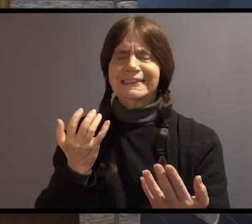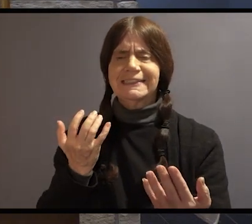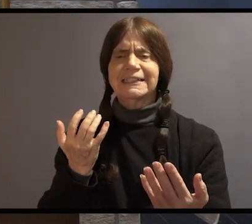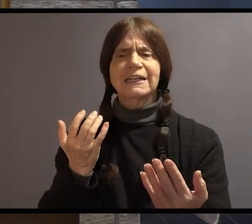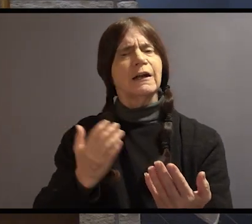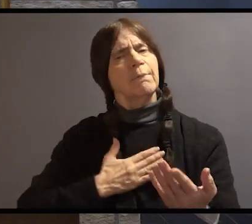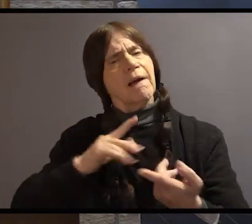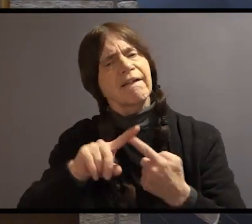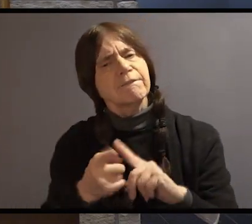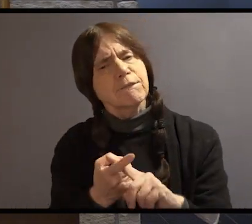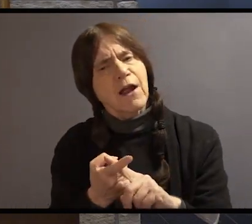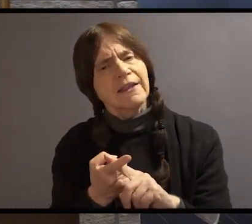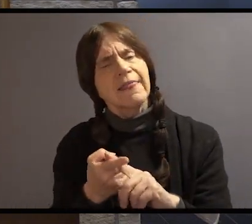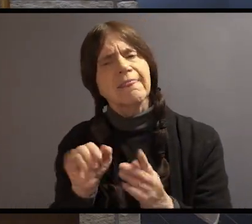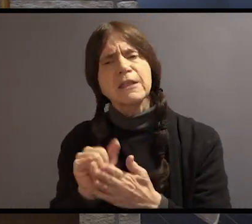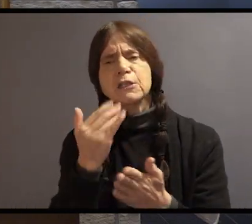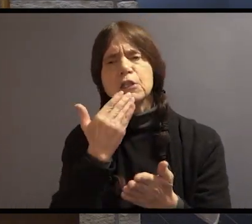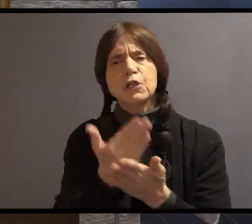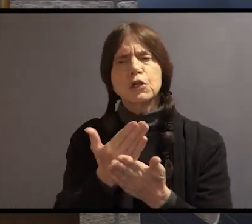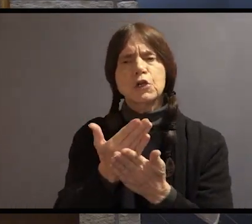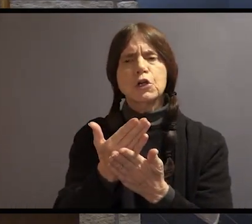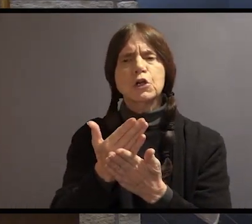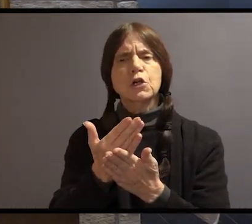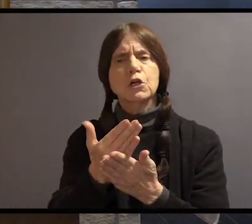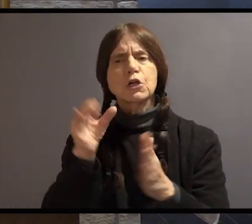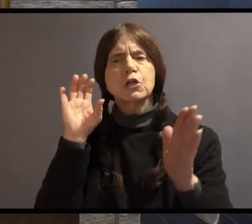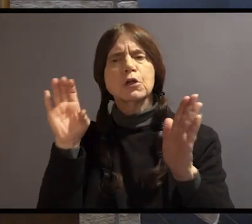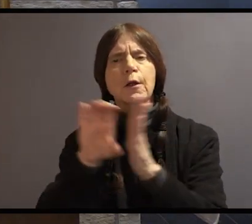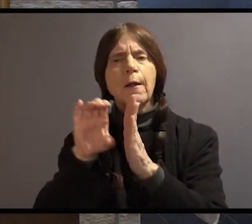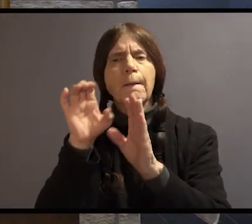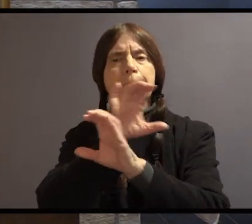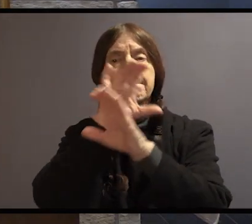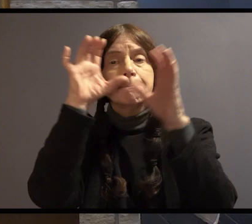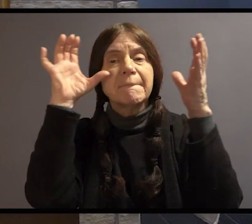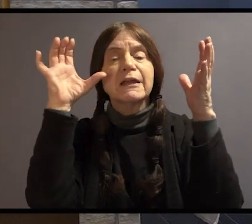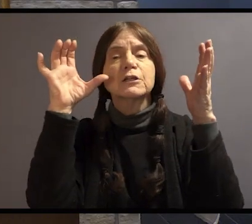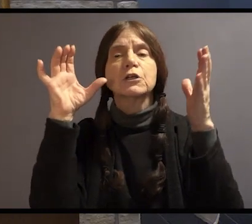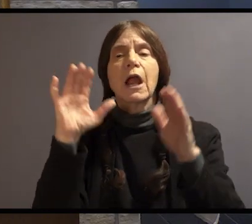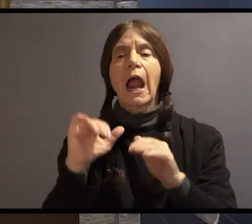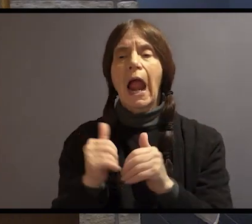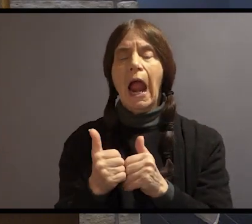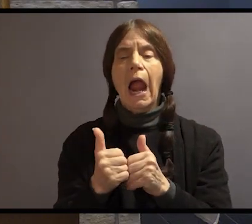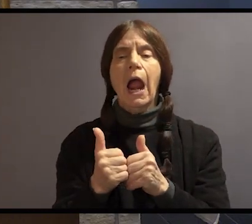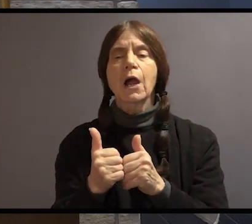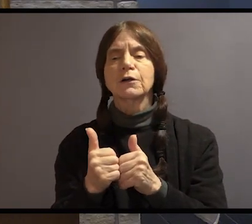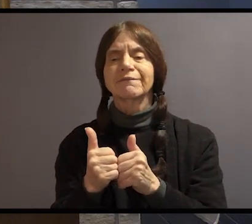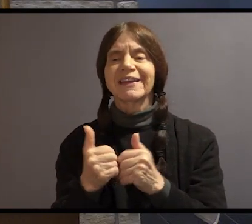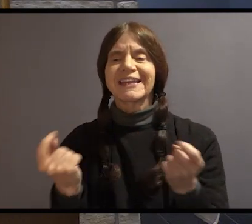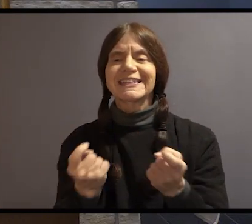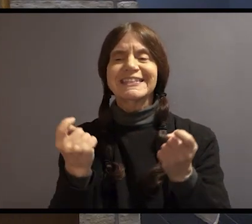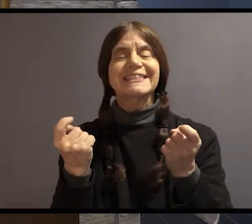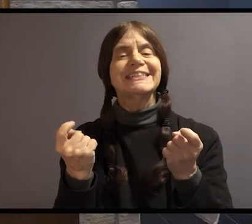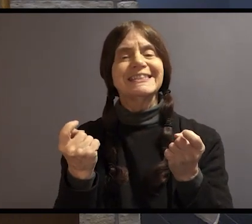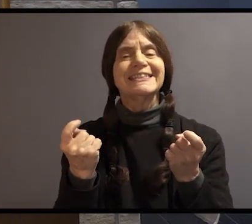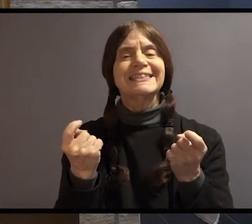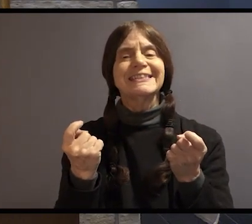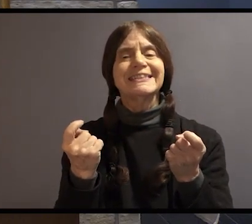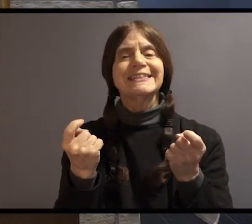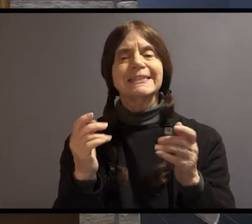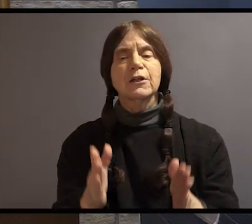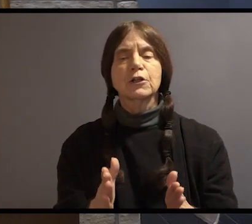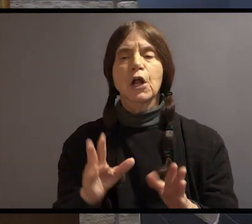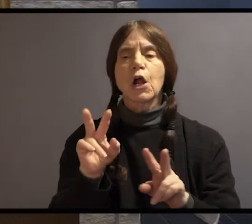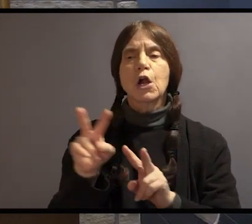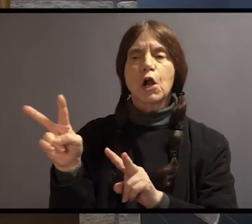My friends, this is a good picture for how we sinful human beings view God's grace